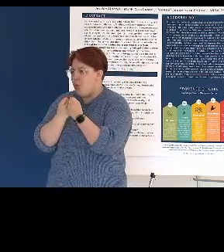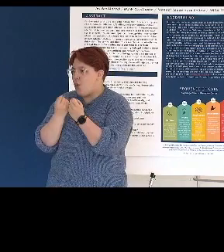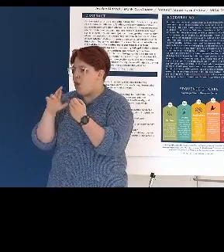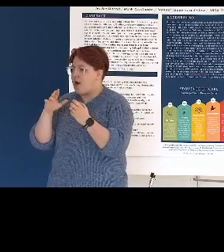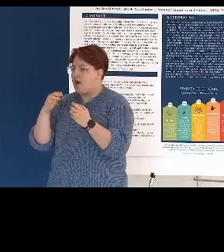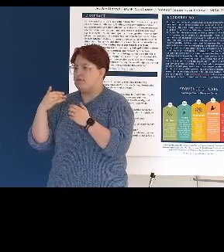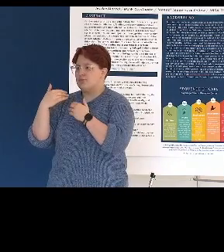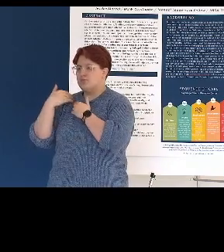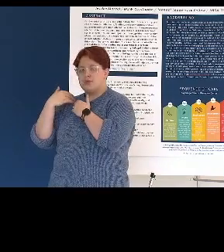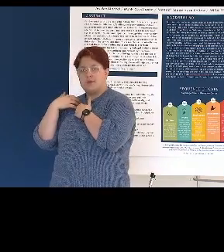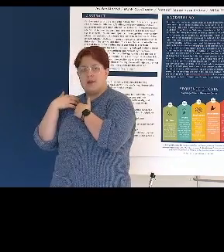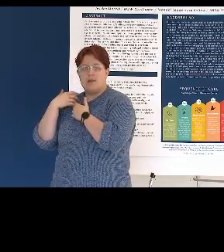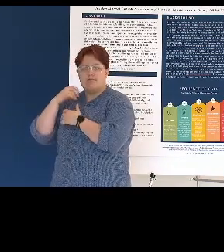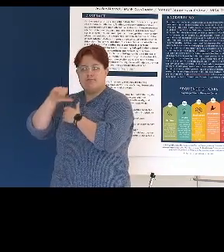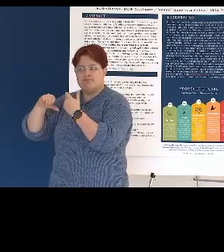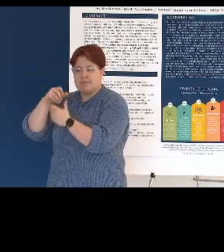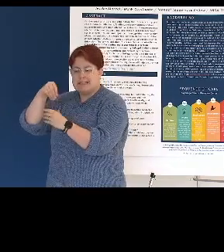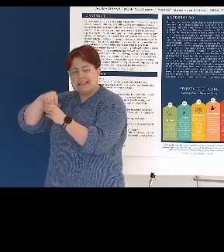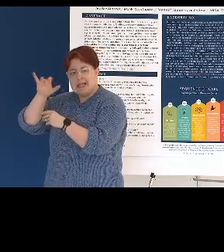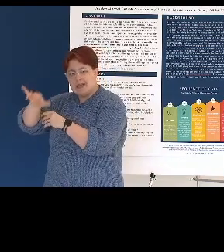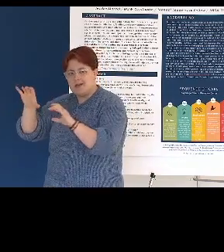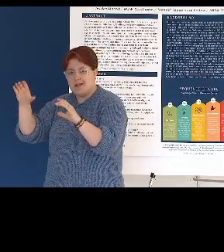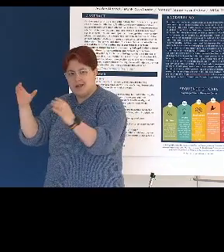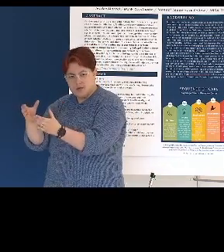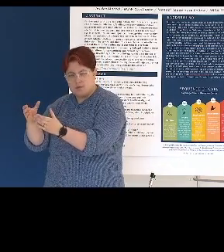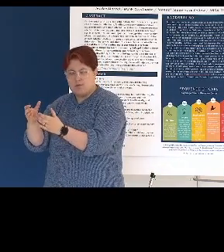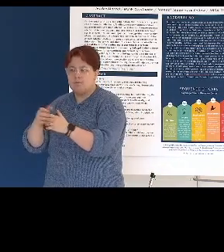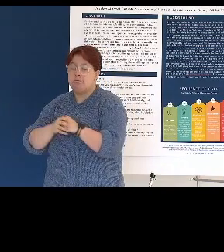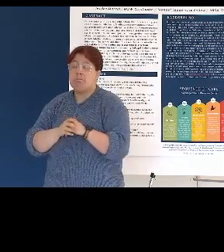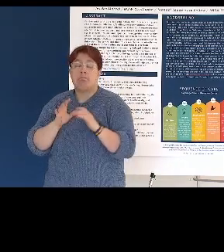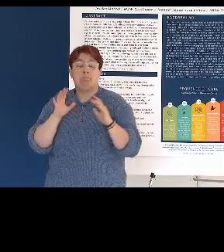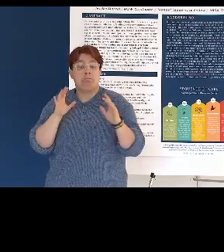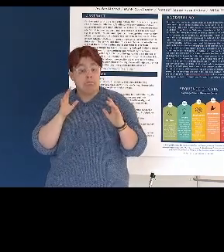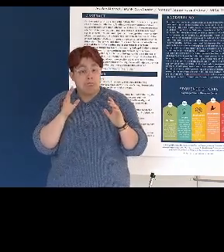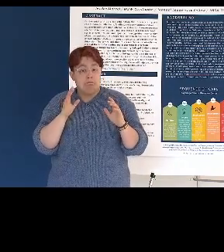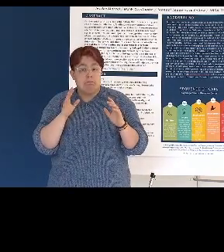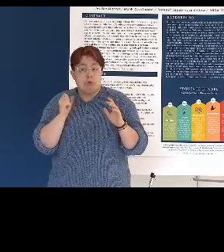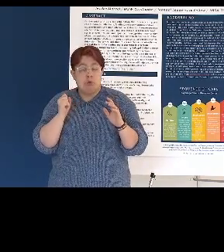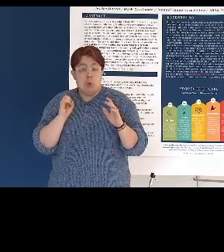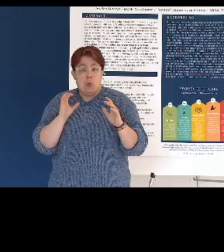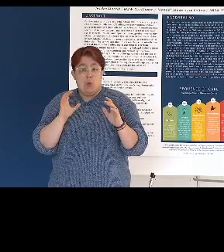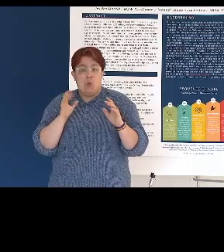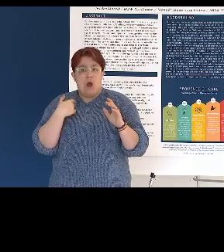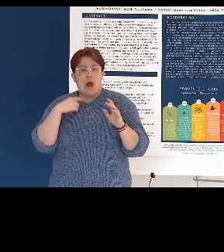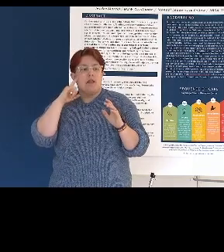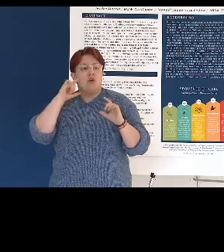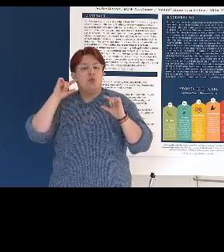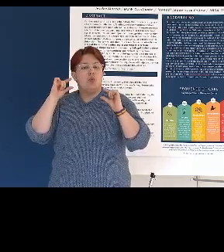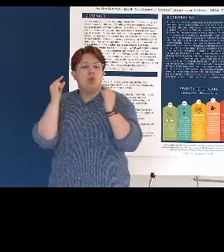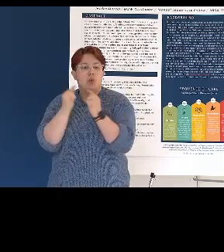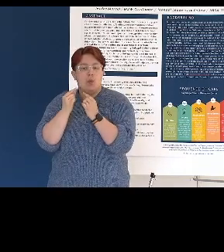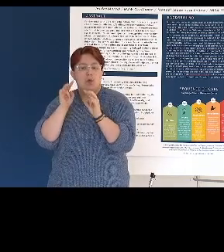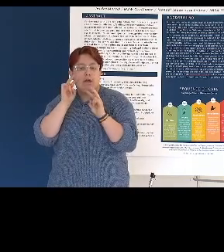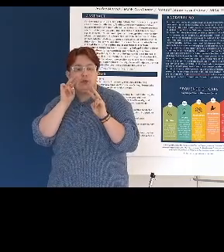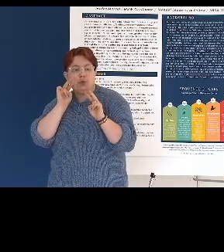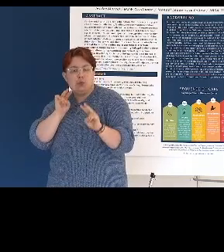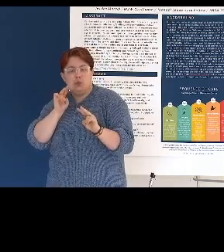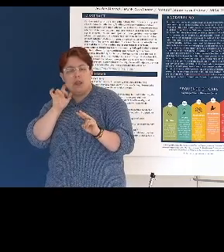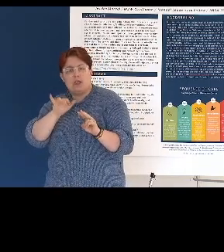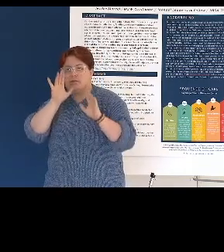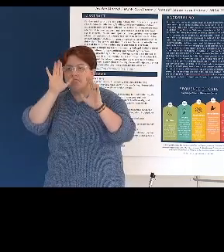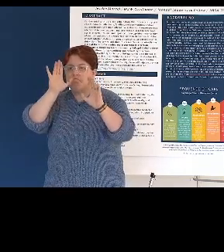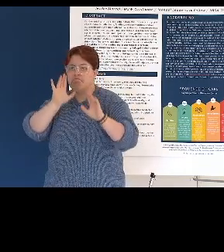each other inside the classroom. As such, I think that group supervision is a wonderful way to